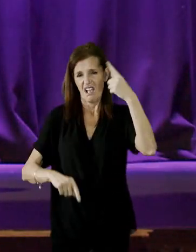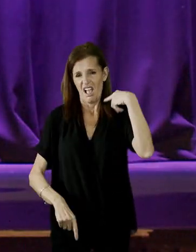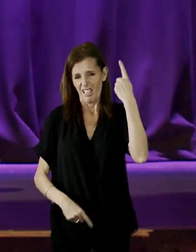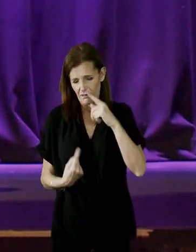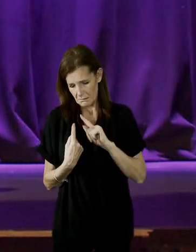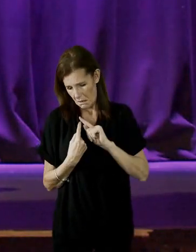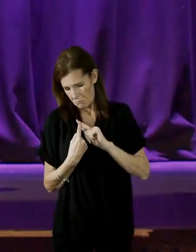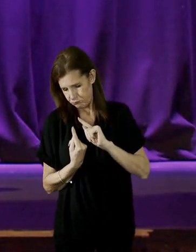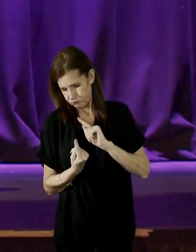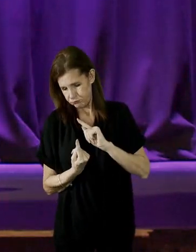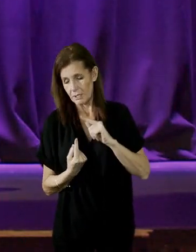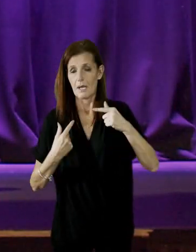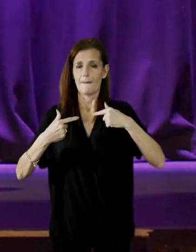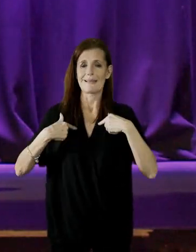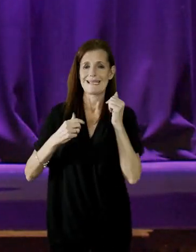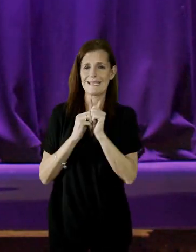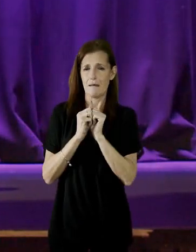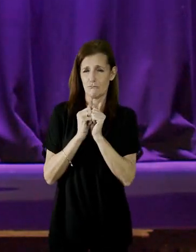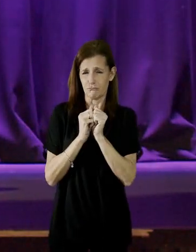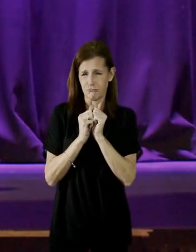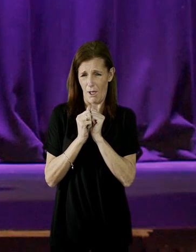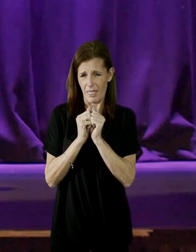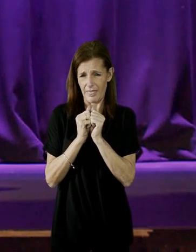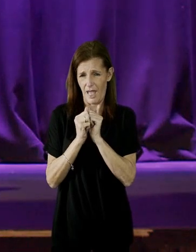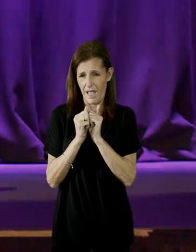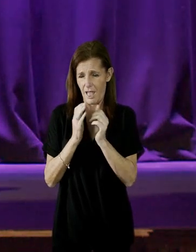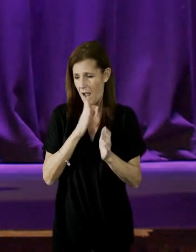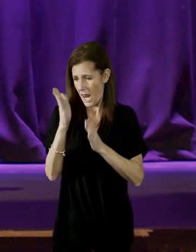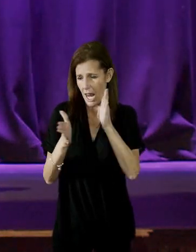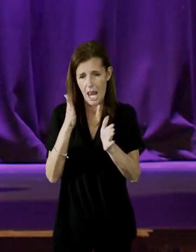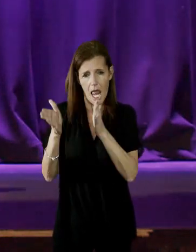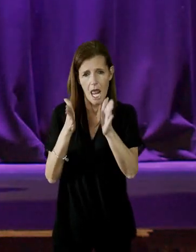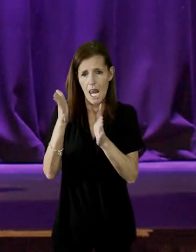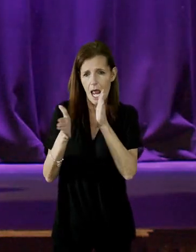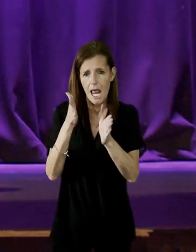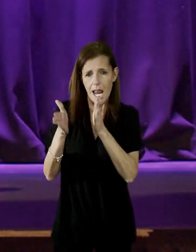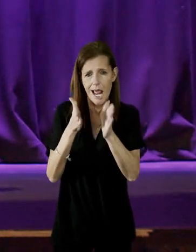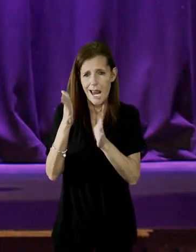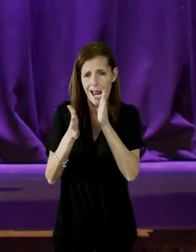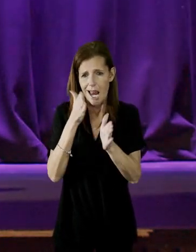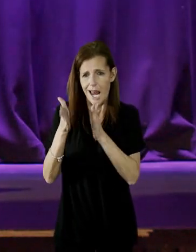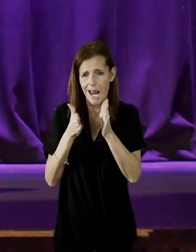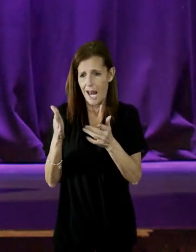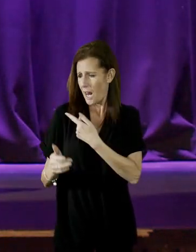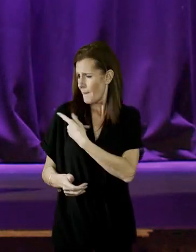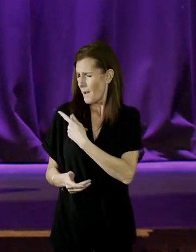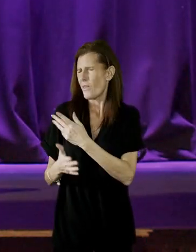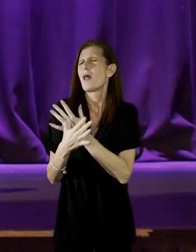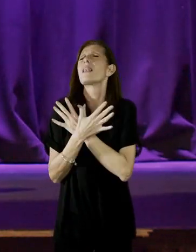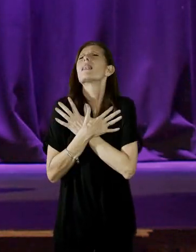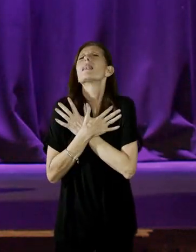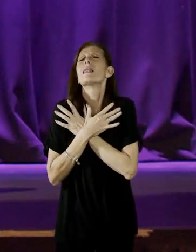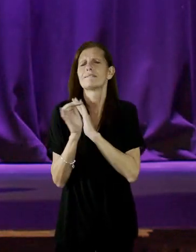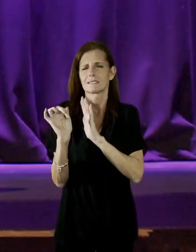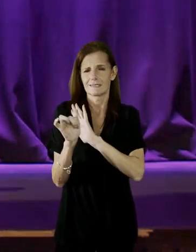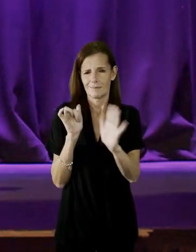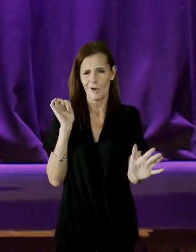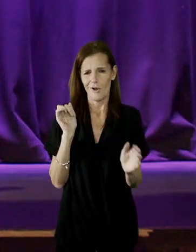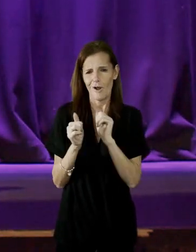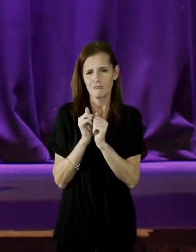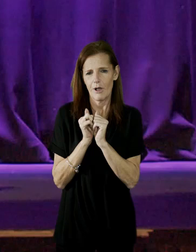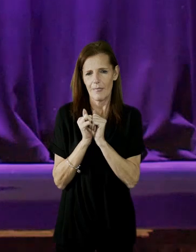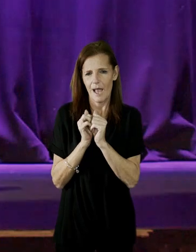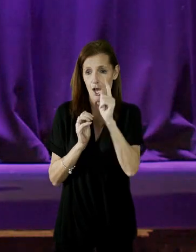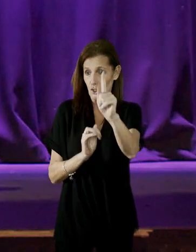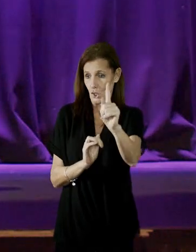brother went absolutely mad, right? The thing that me and my brother have like most in common is we both love sport. And when it came to the Paralympics, we were able